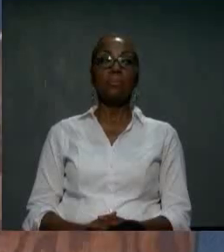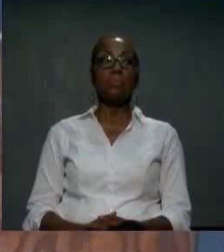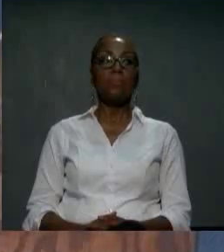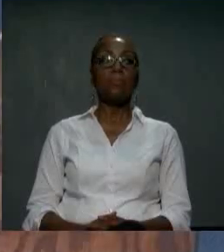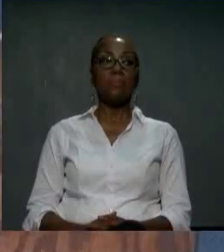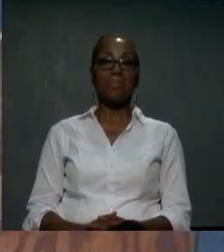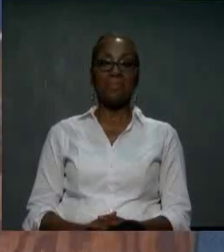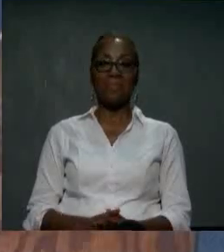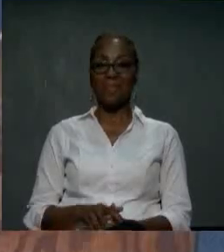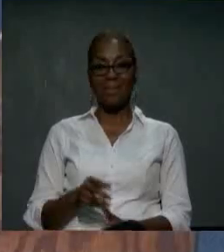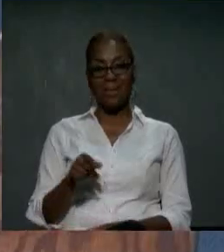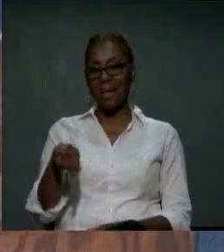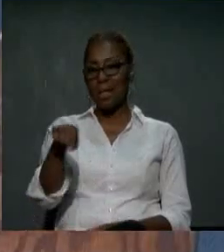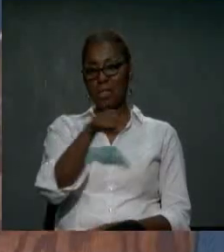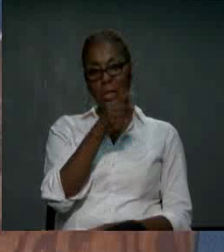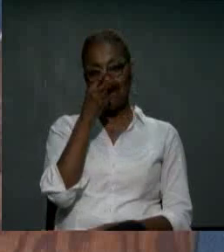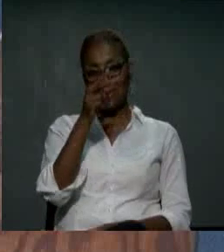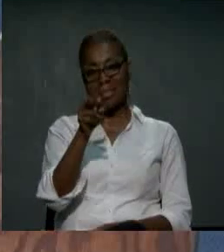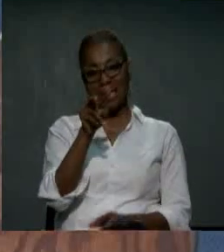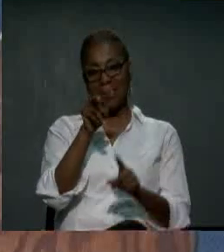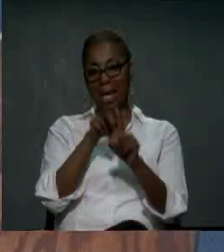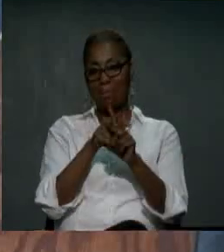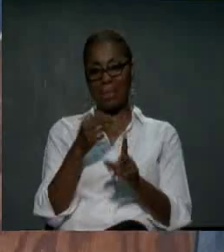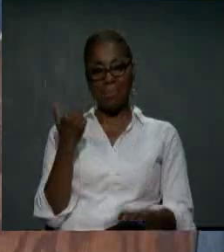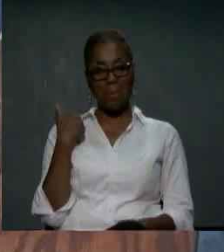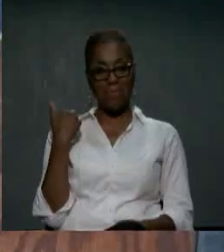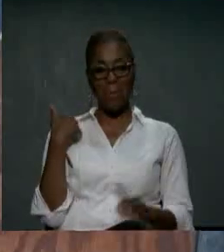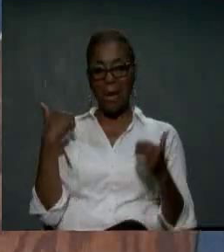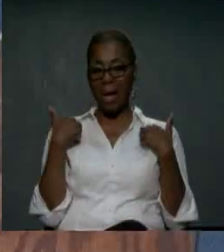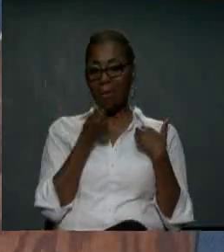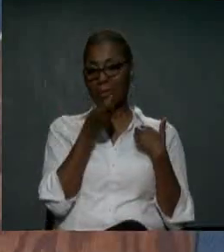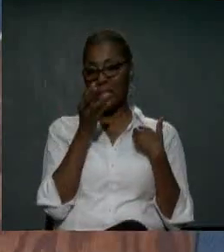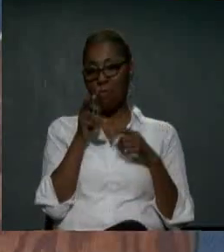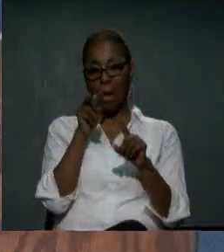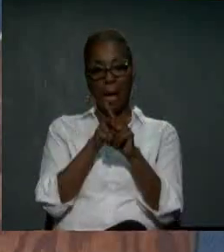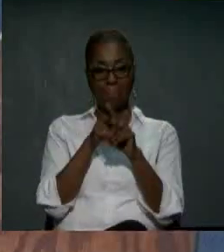You've seen this applicant before. He's done several applications here.